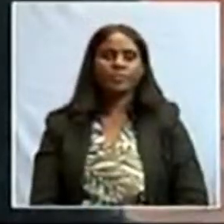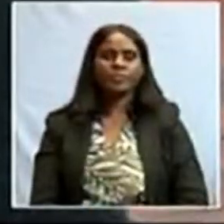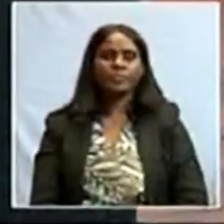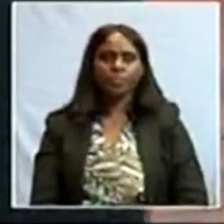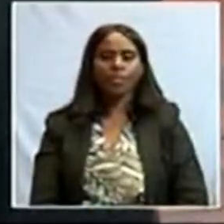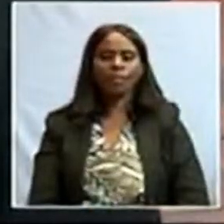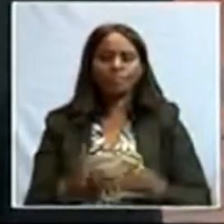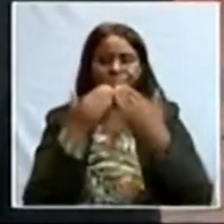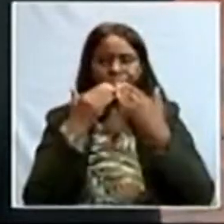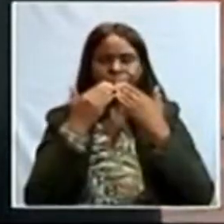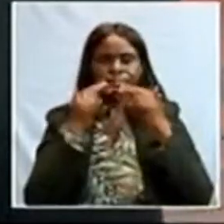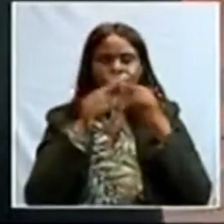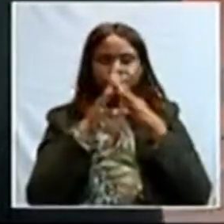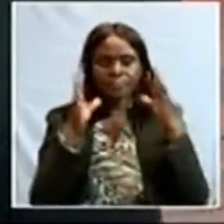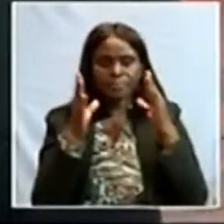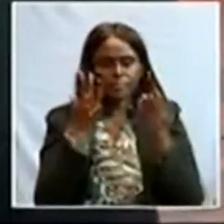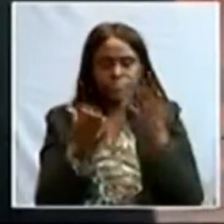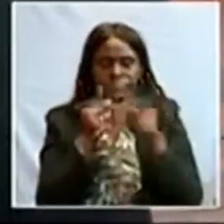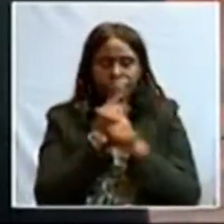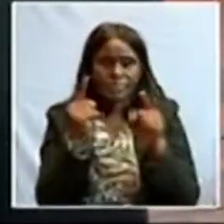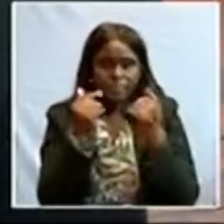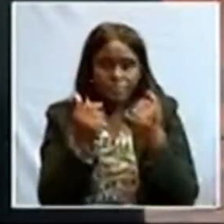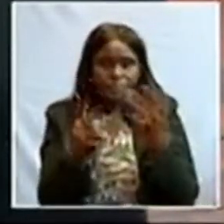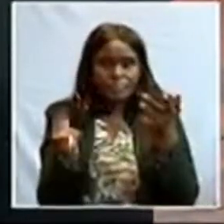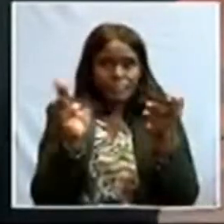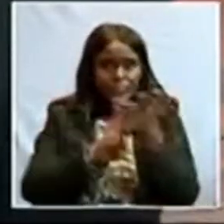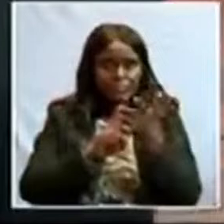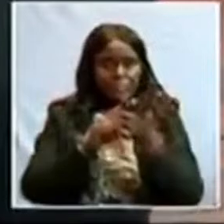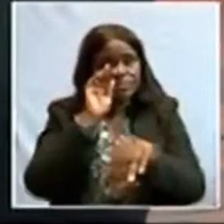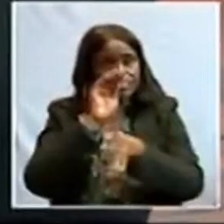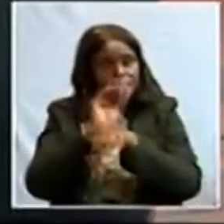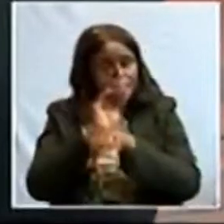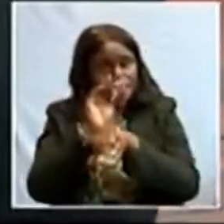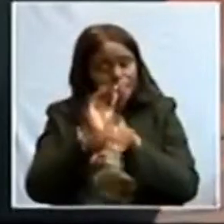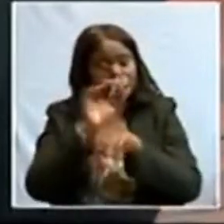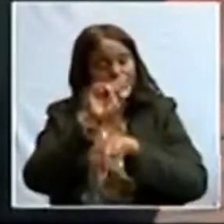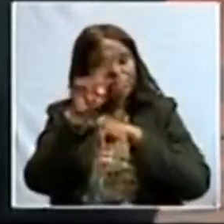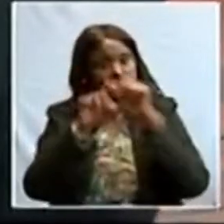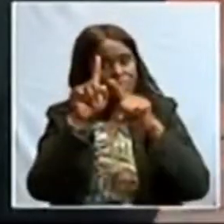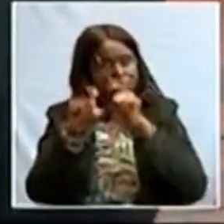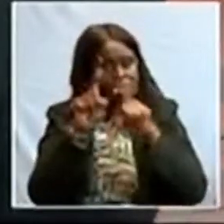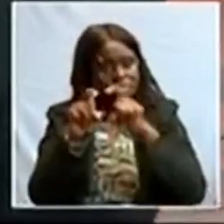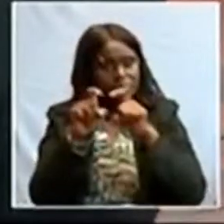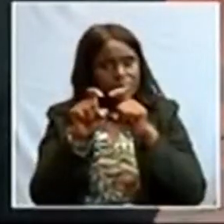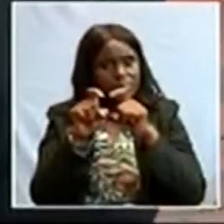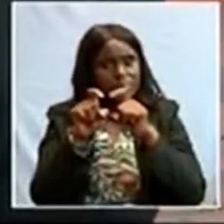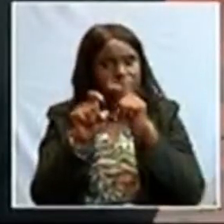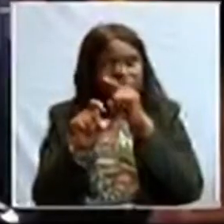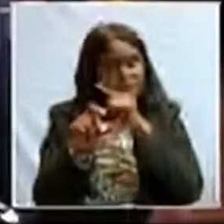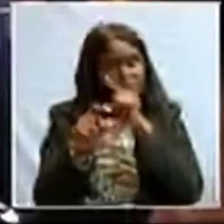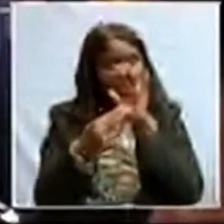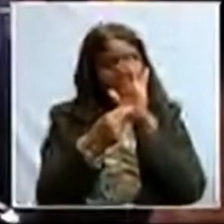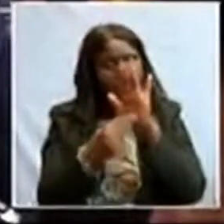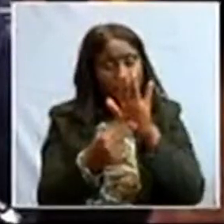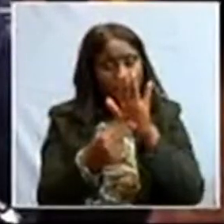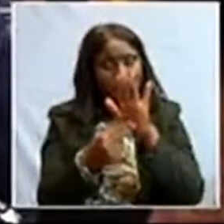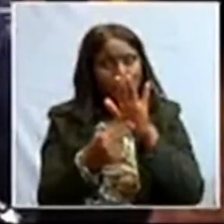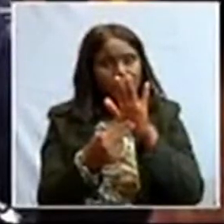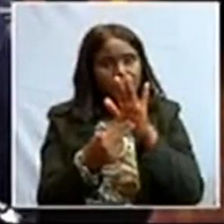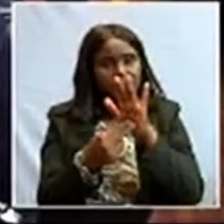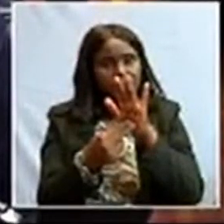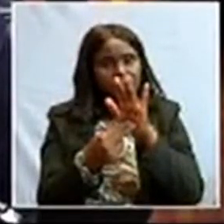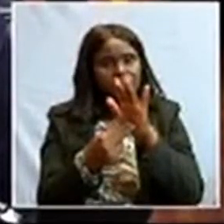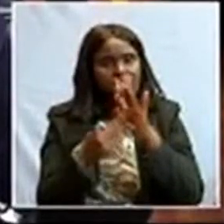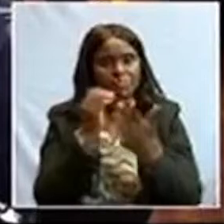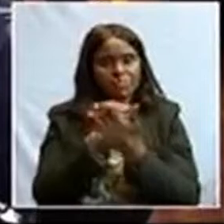Well, thank you so much. So maybe just to emphasize on the question on the implication of the office